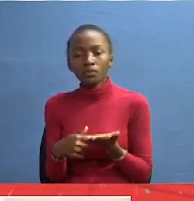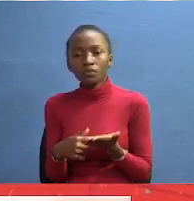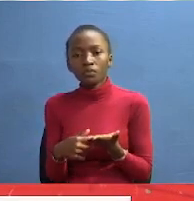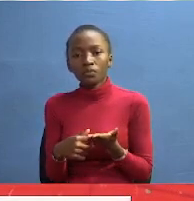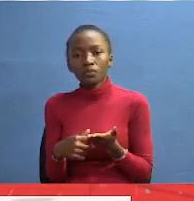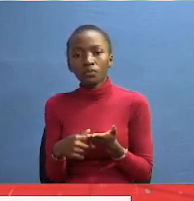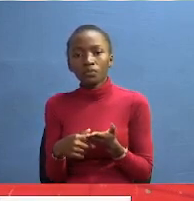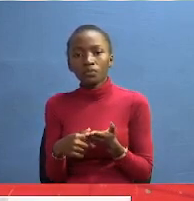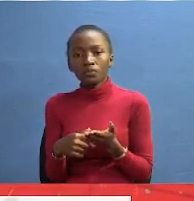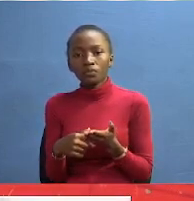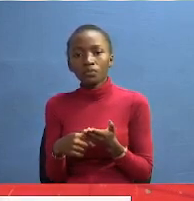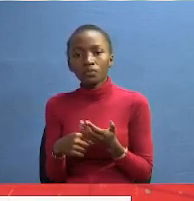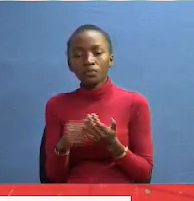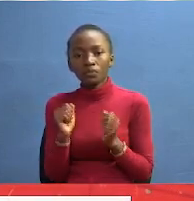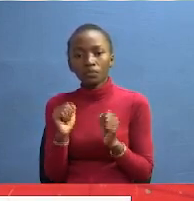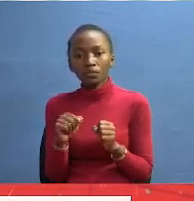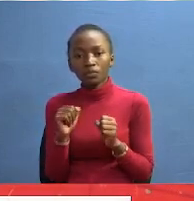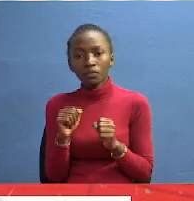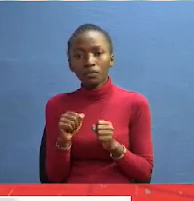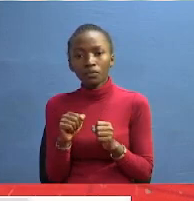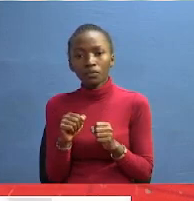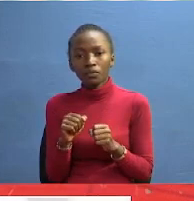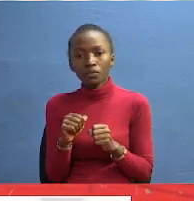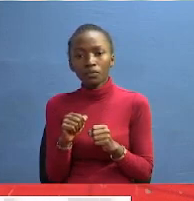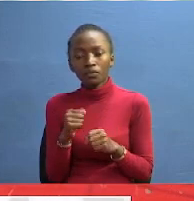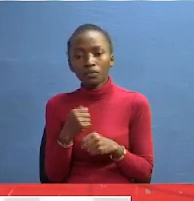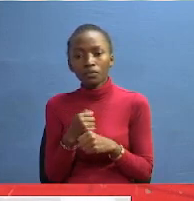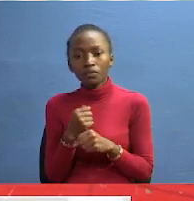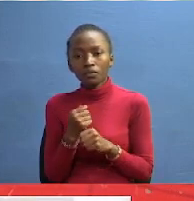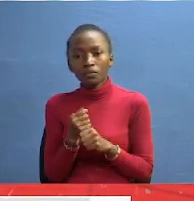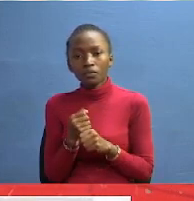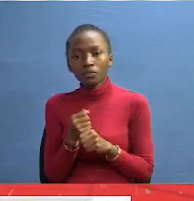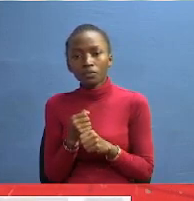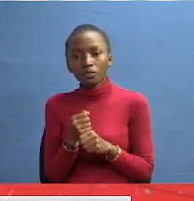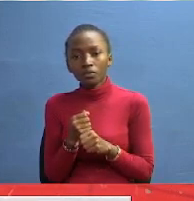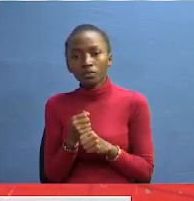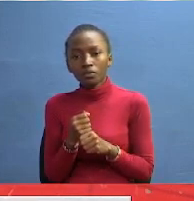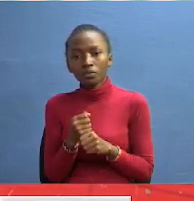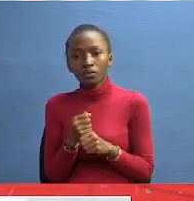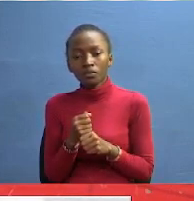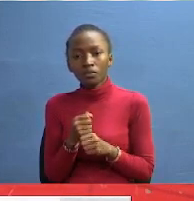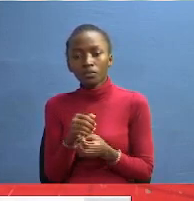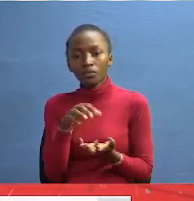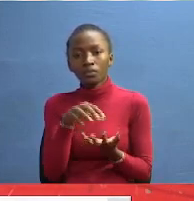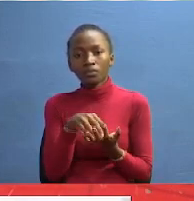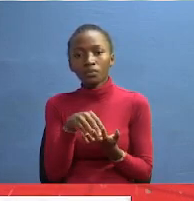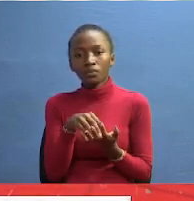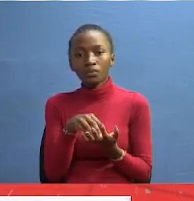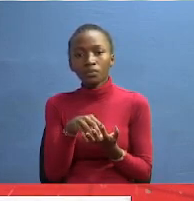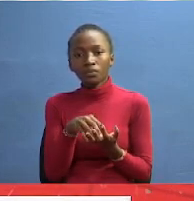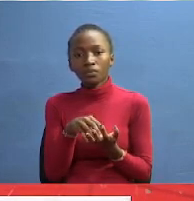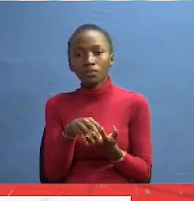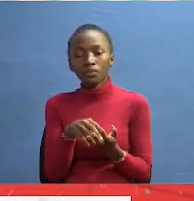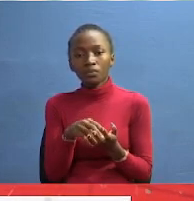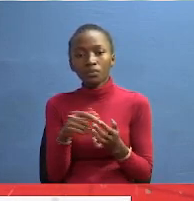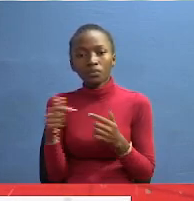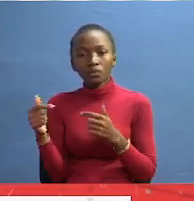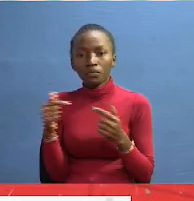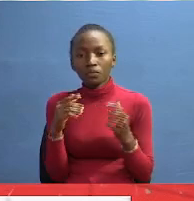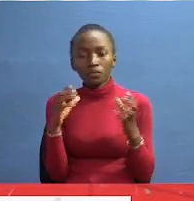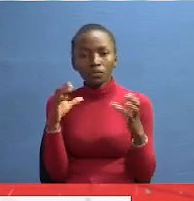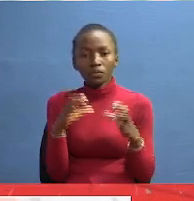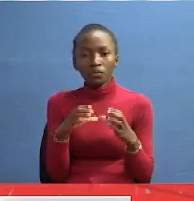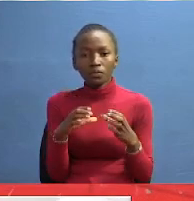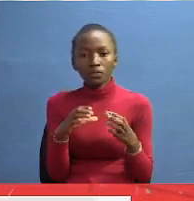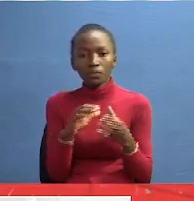is need to legitimize the status of this militia, so that they can be assured